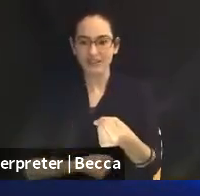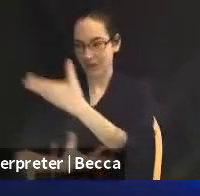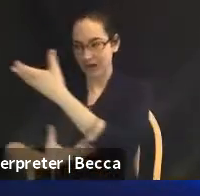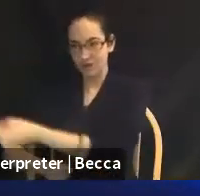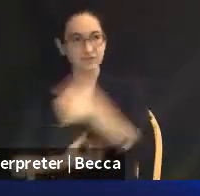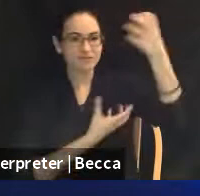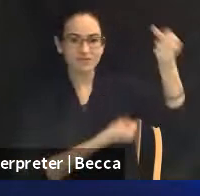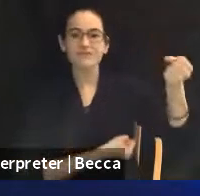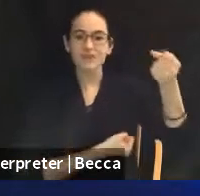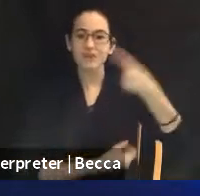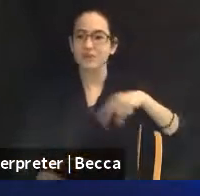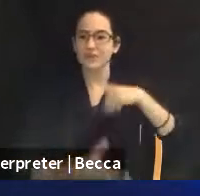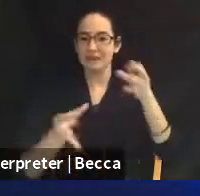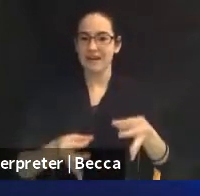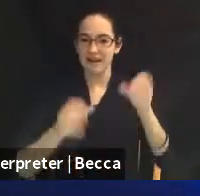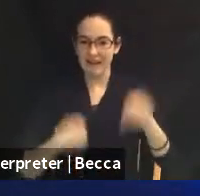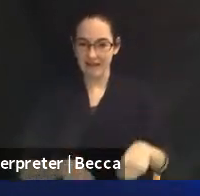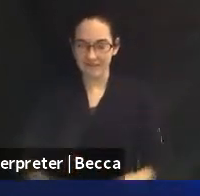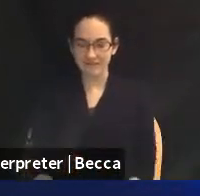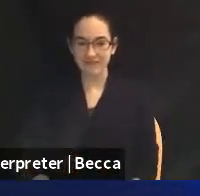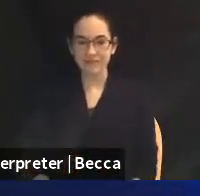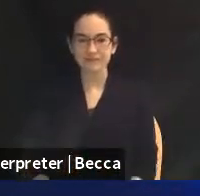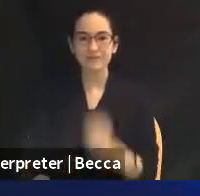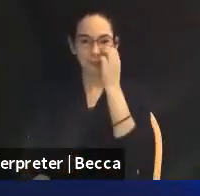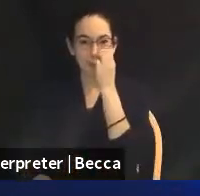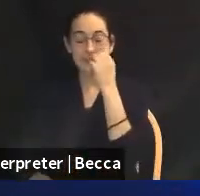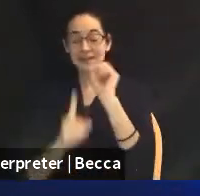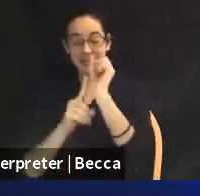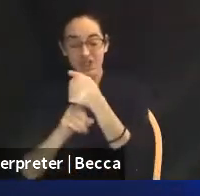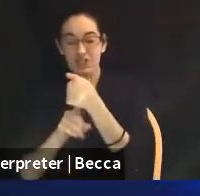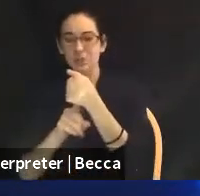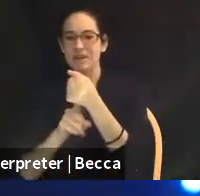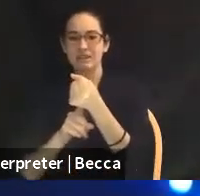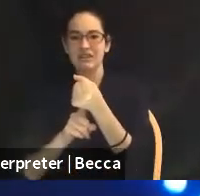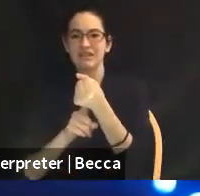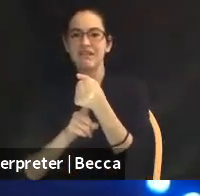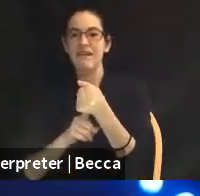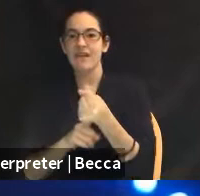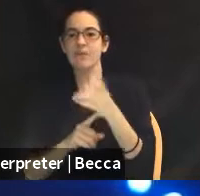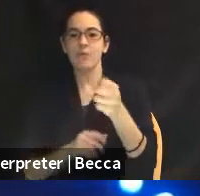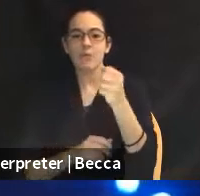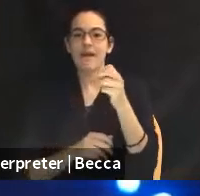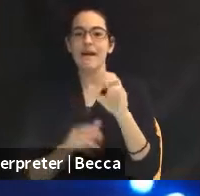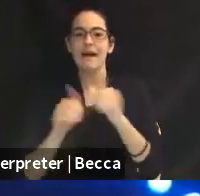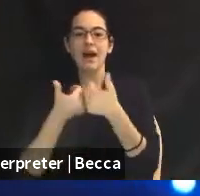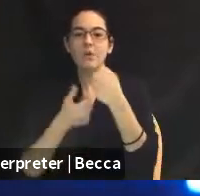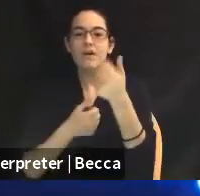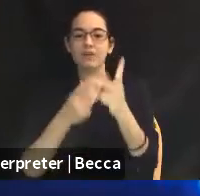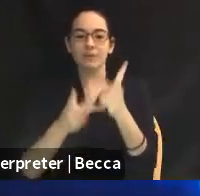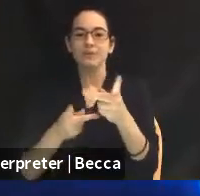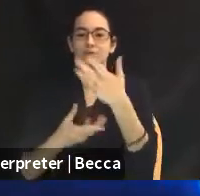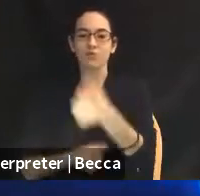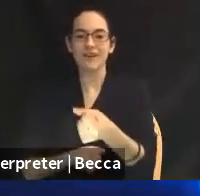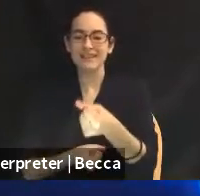our confidence. The circumstance and those around us and what they do with that should not impact our ability to trust.